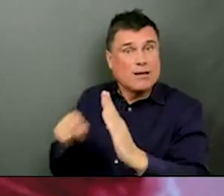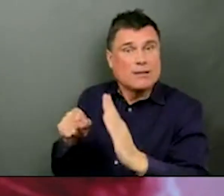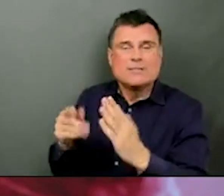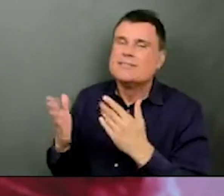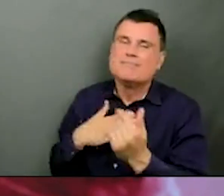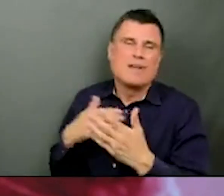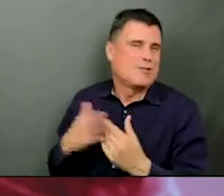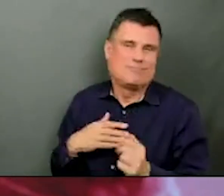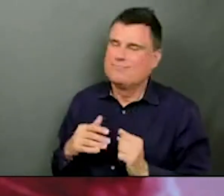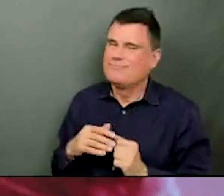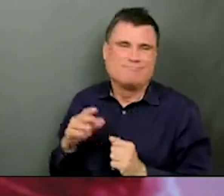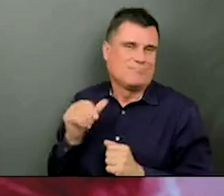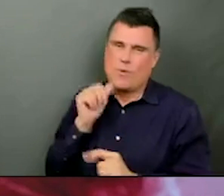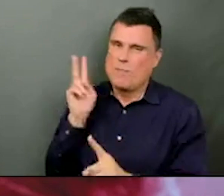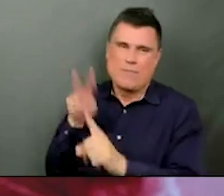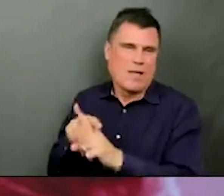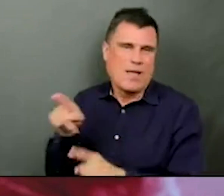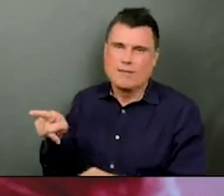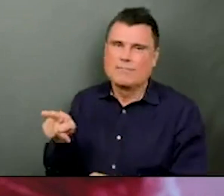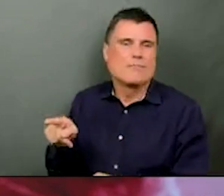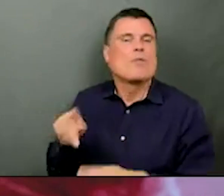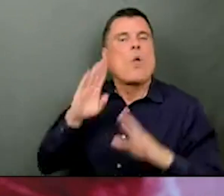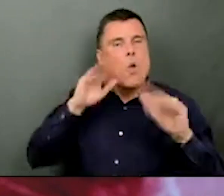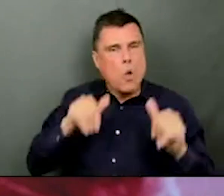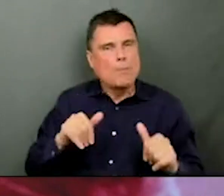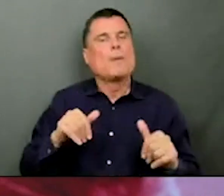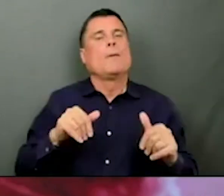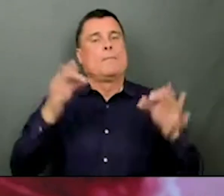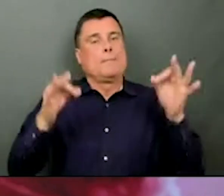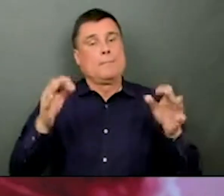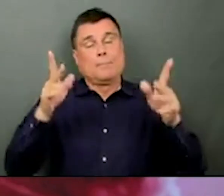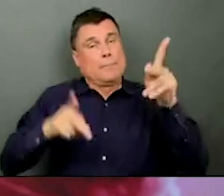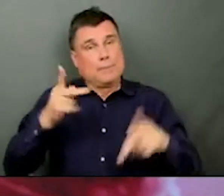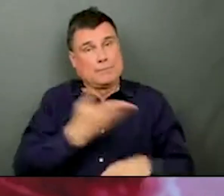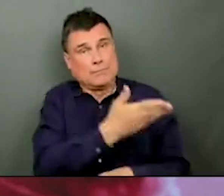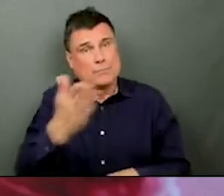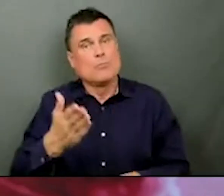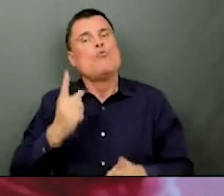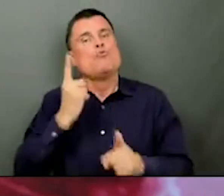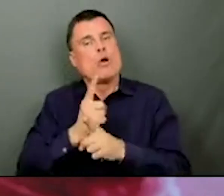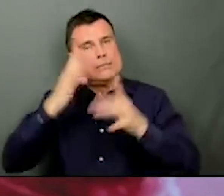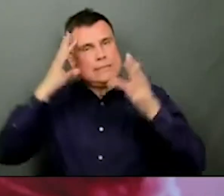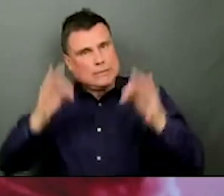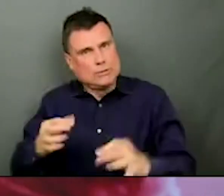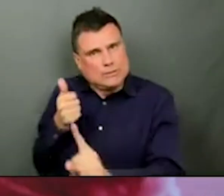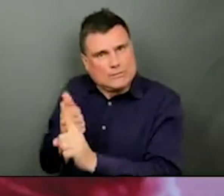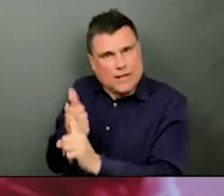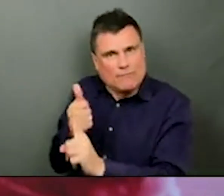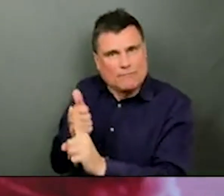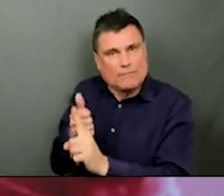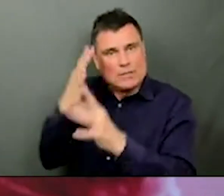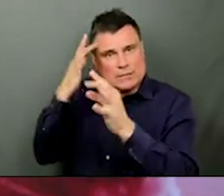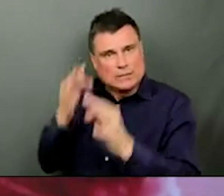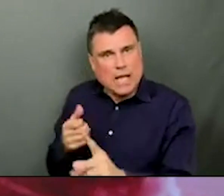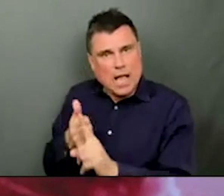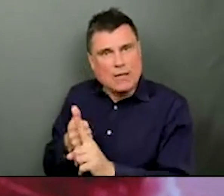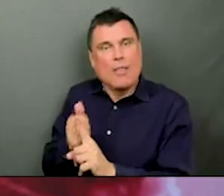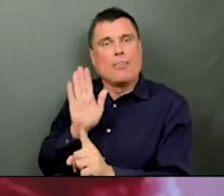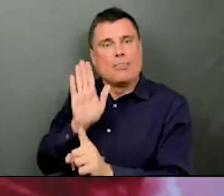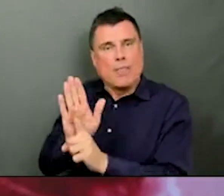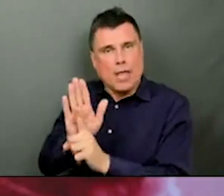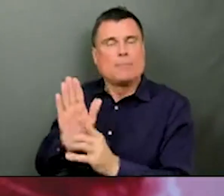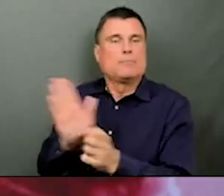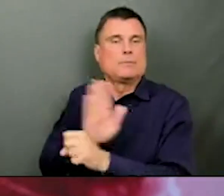that people make the right choices for themselves, their families, and the businesses that they work in, and that's the intent here. And I have to say that